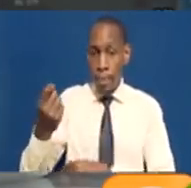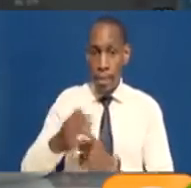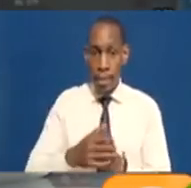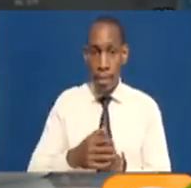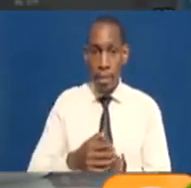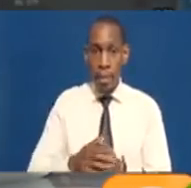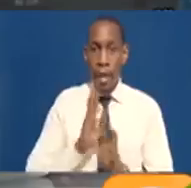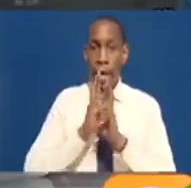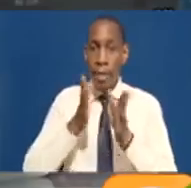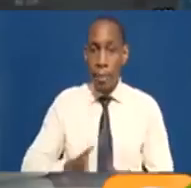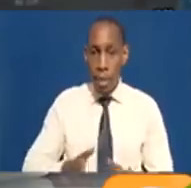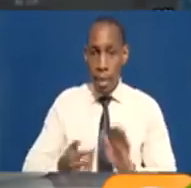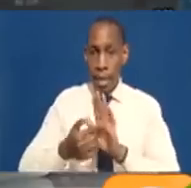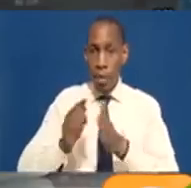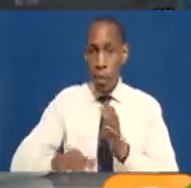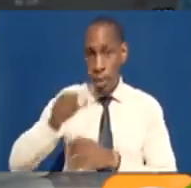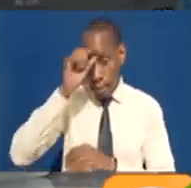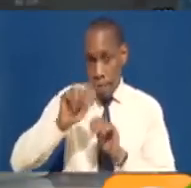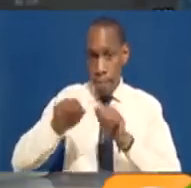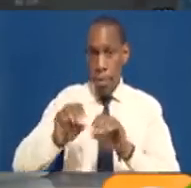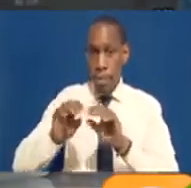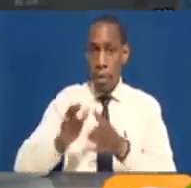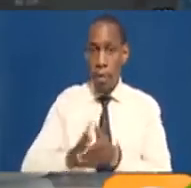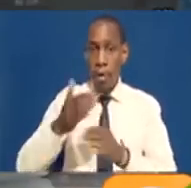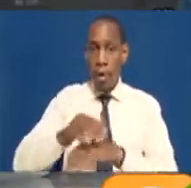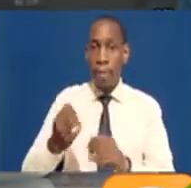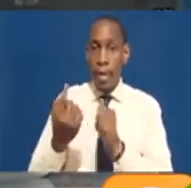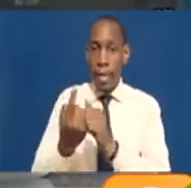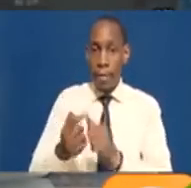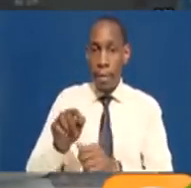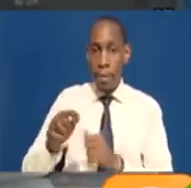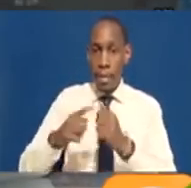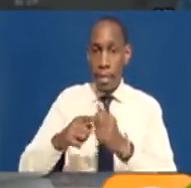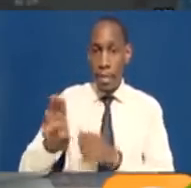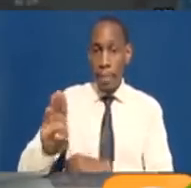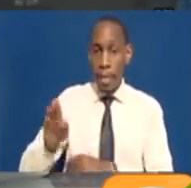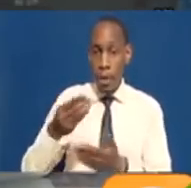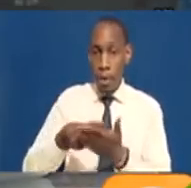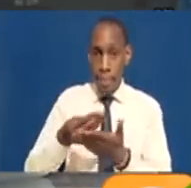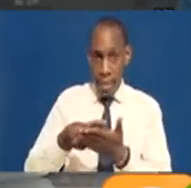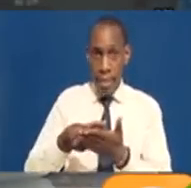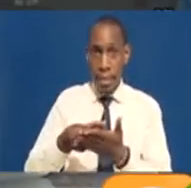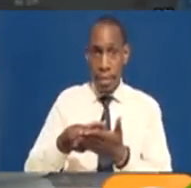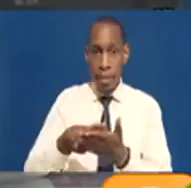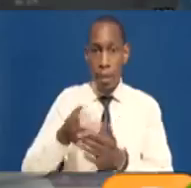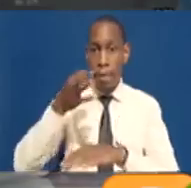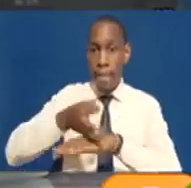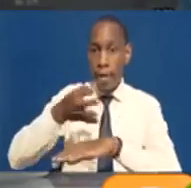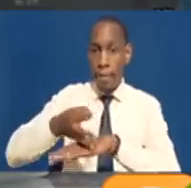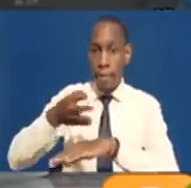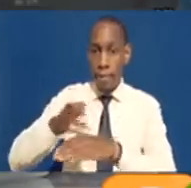a whistleblower claims that the government could lose in excess of 11.6 billion shillings in